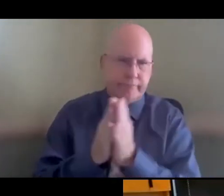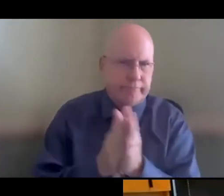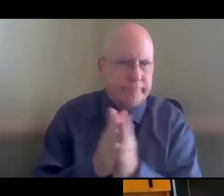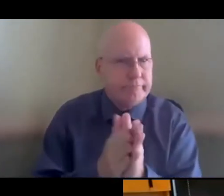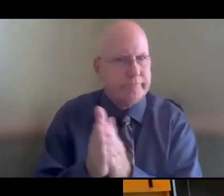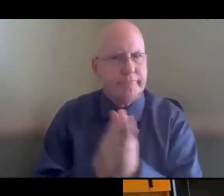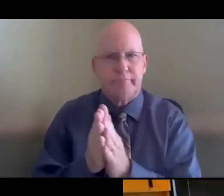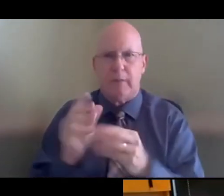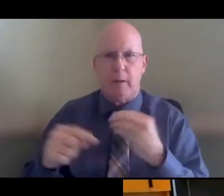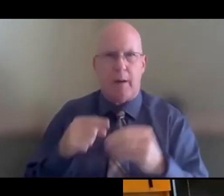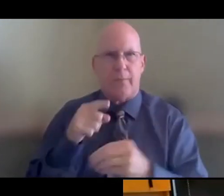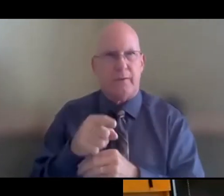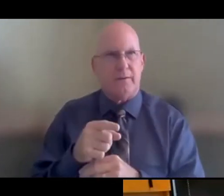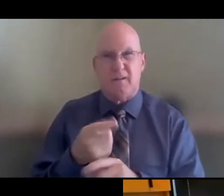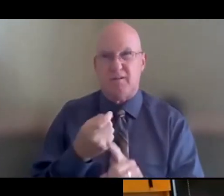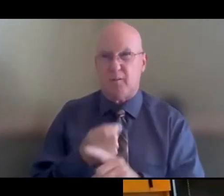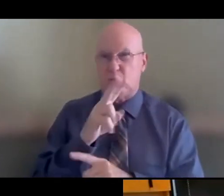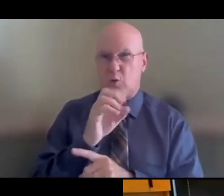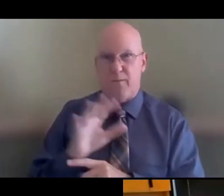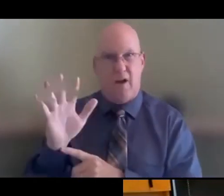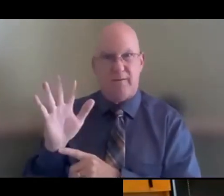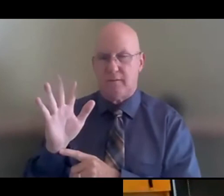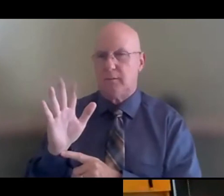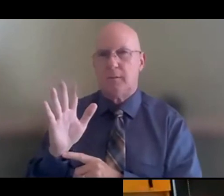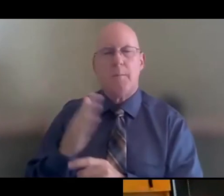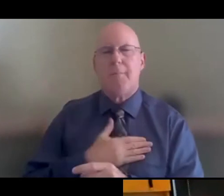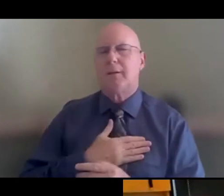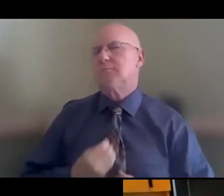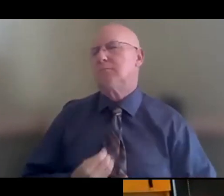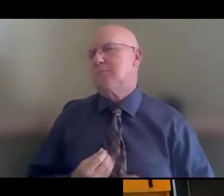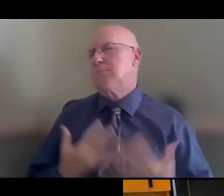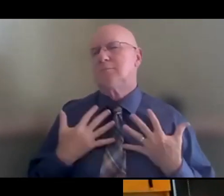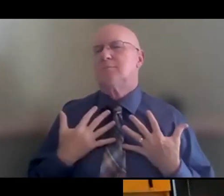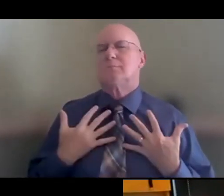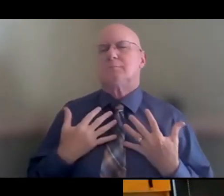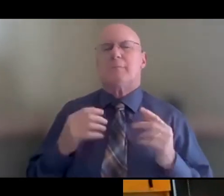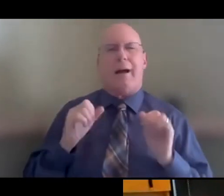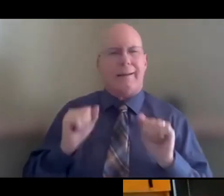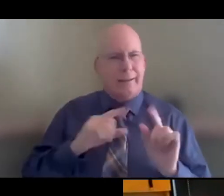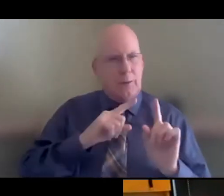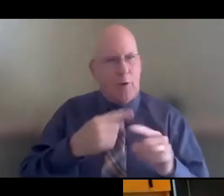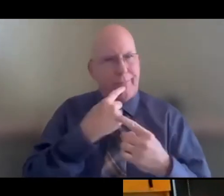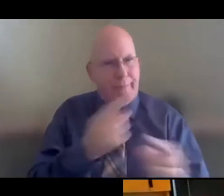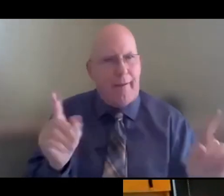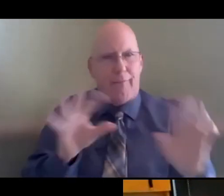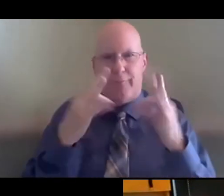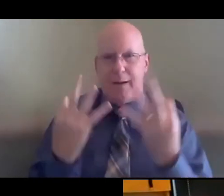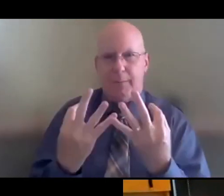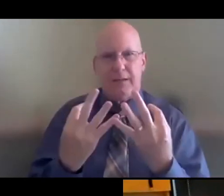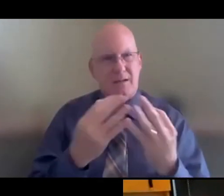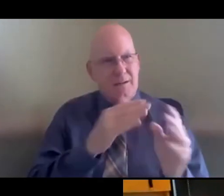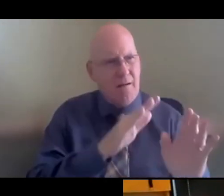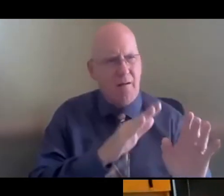since 2005. It's one of my greatest joys that I can go and tell other families, this is something